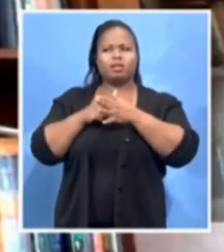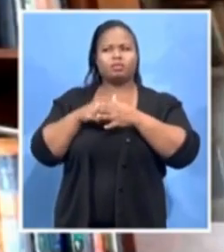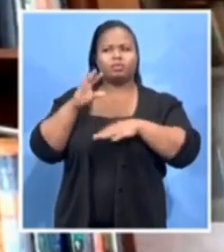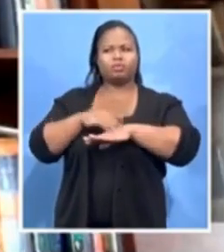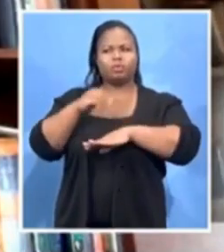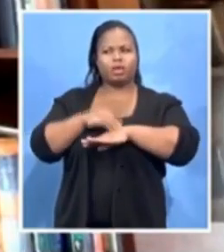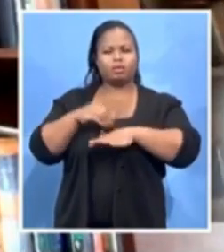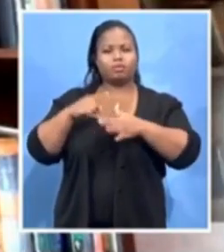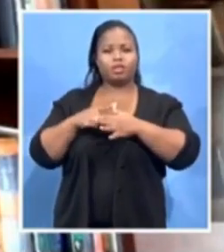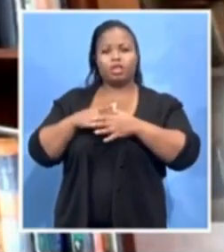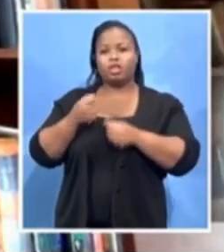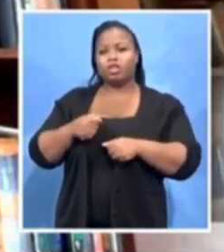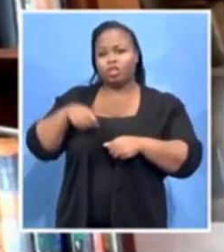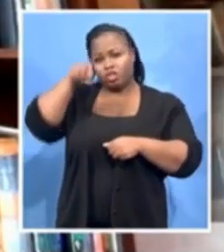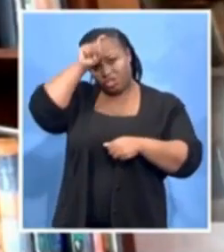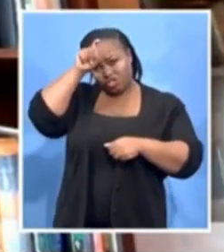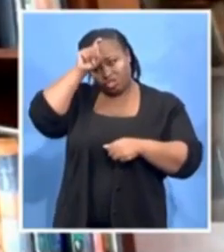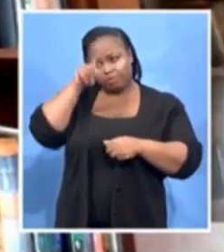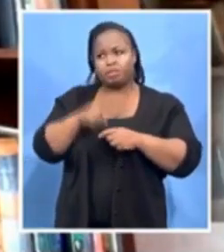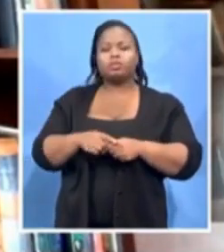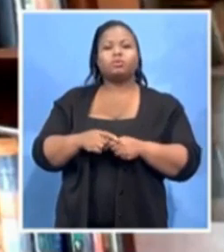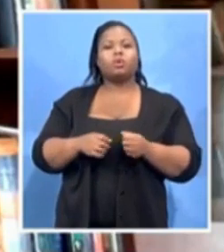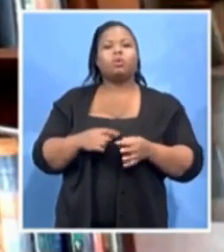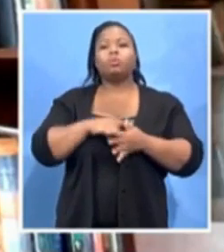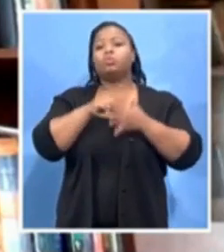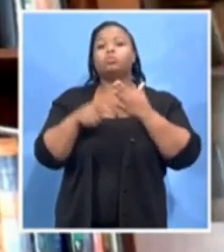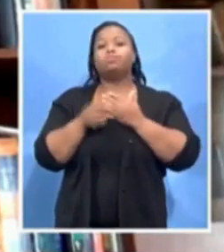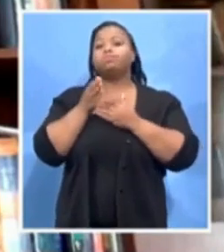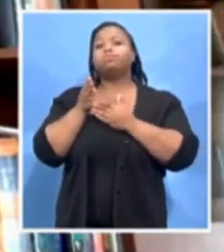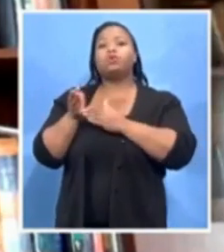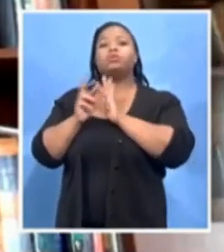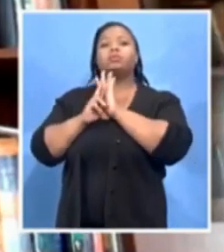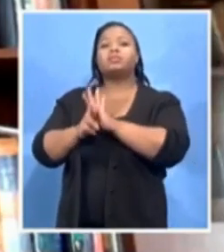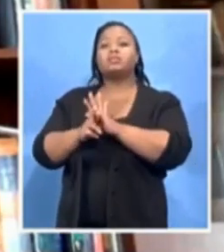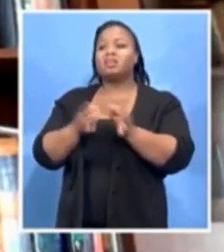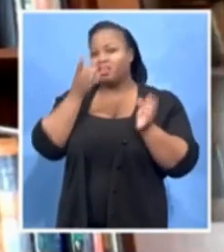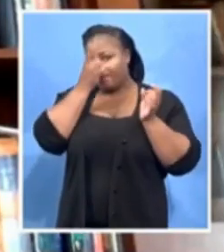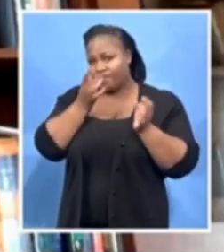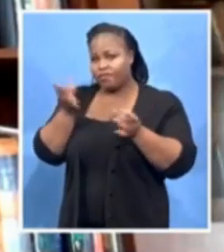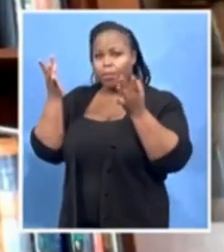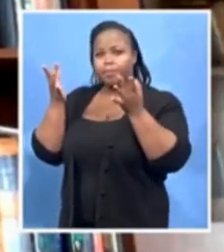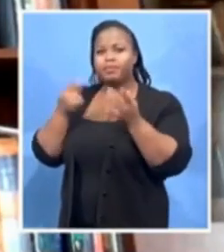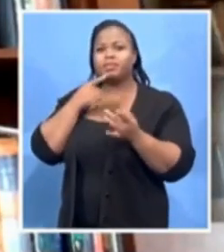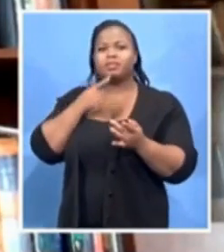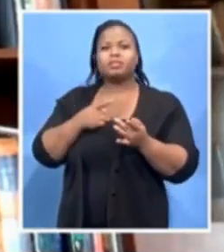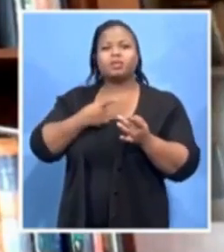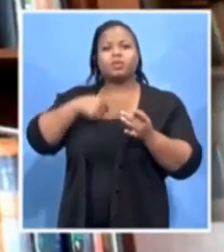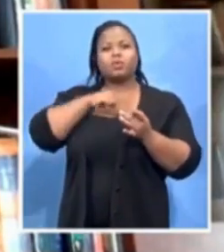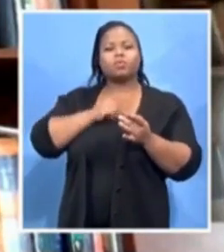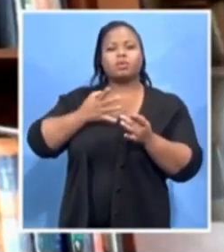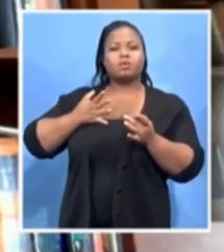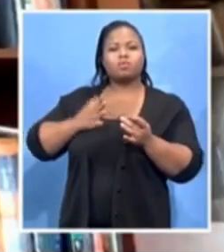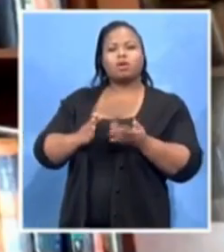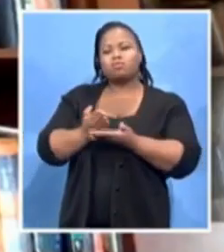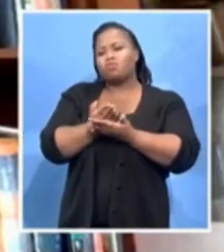stalwarts at that time, if we are going to conquer the colonialists, we must be united and